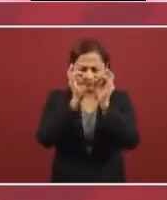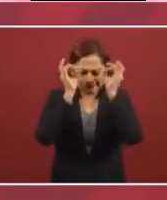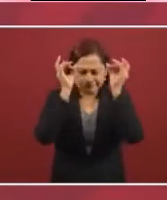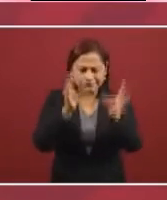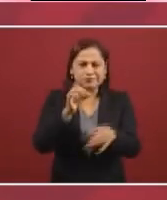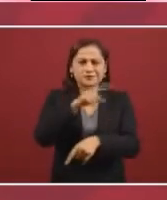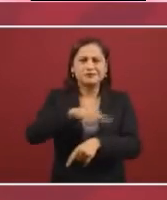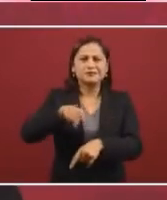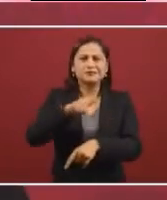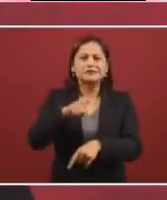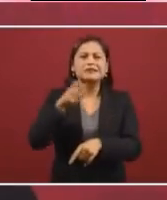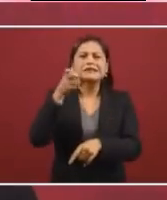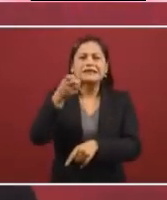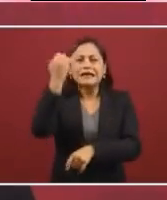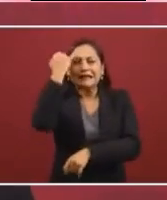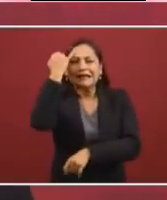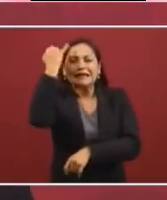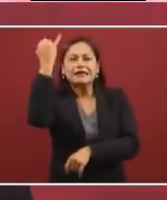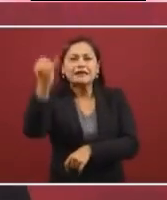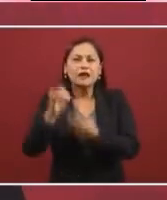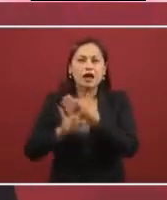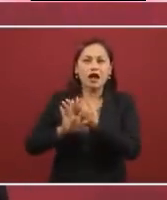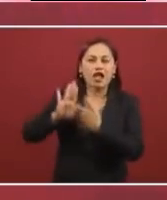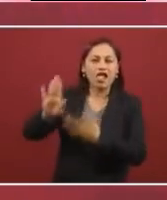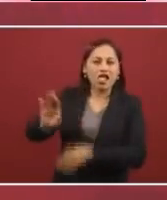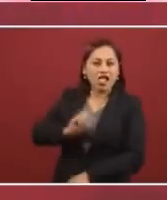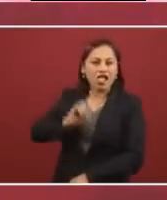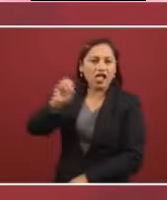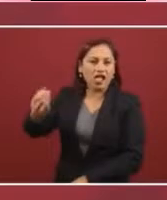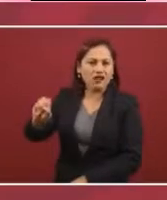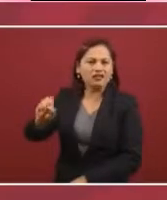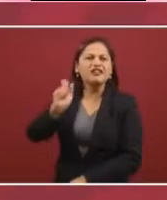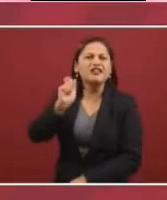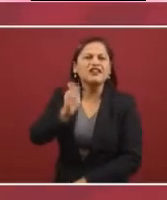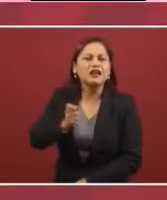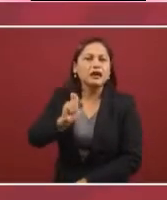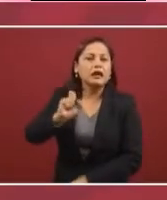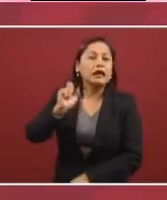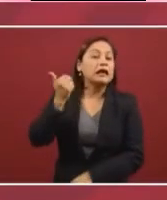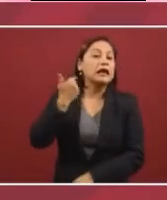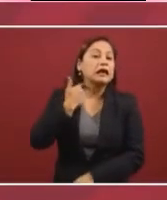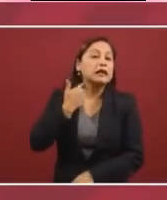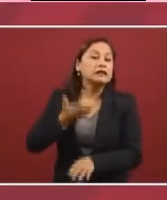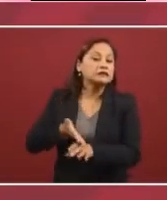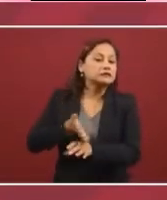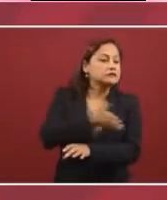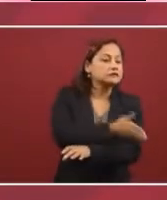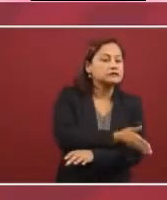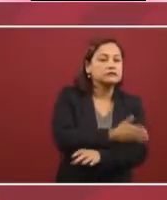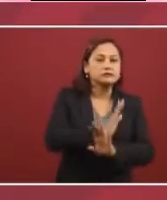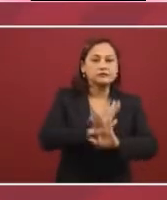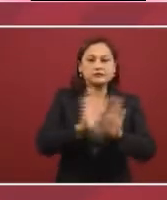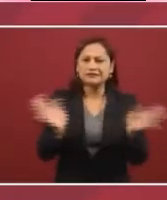It has to do with this rancid conservatism. It's bothersome.